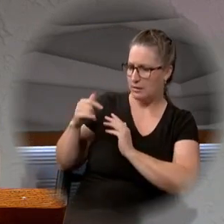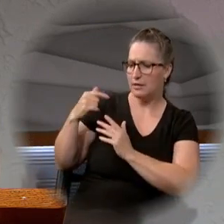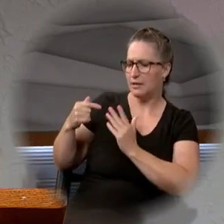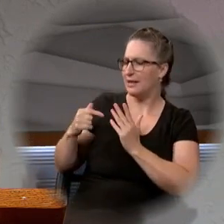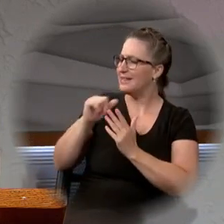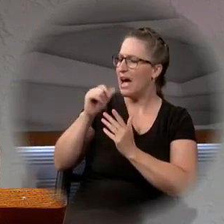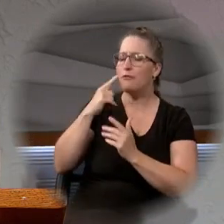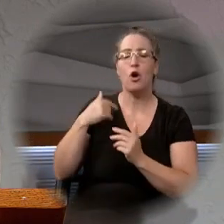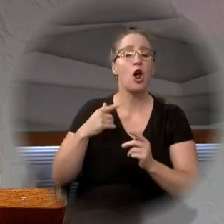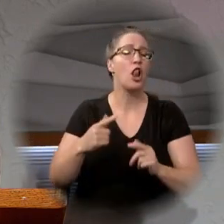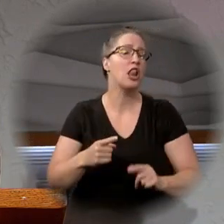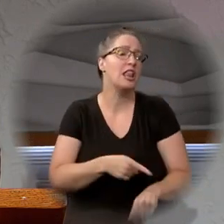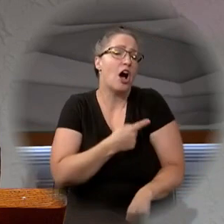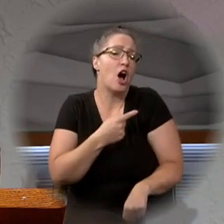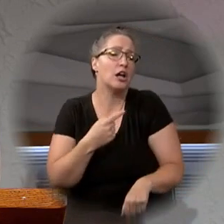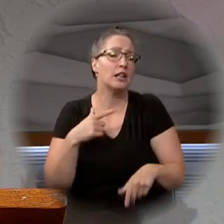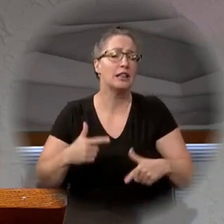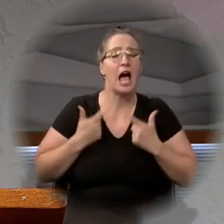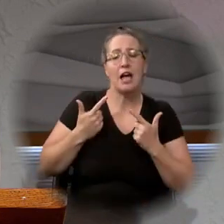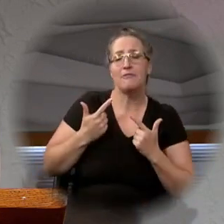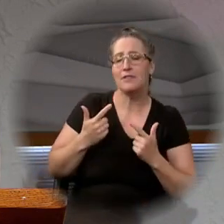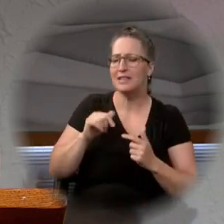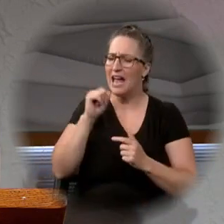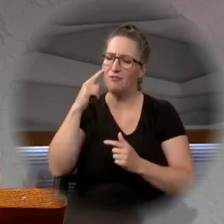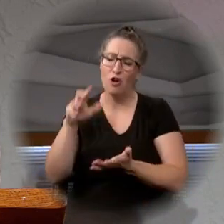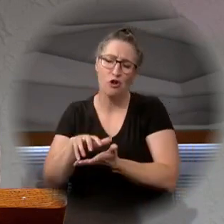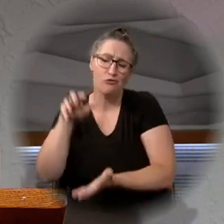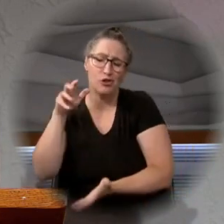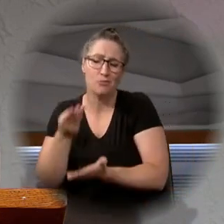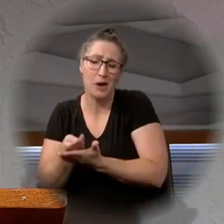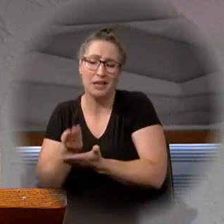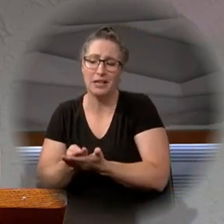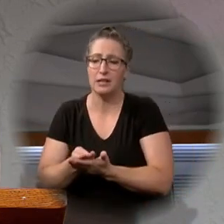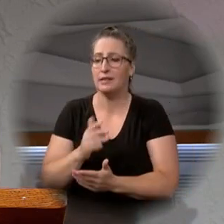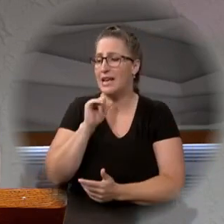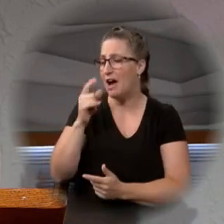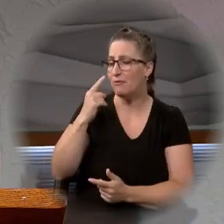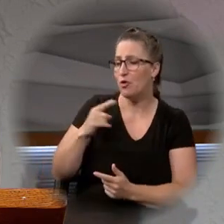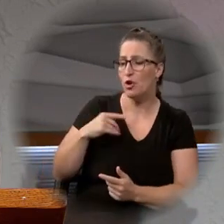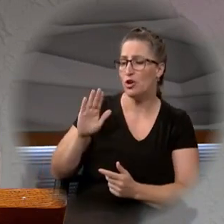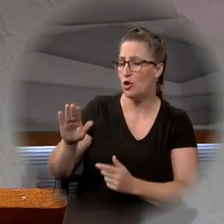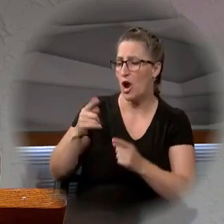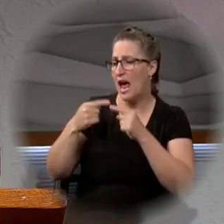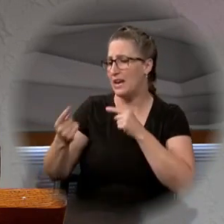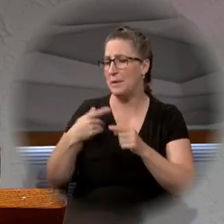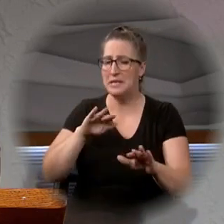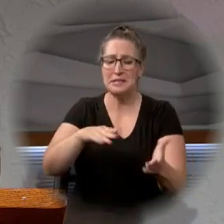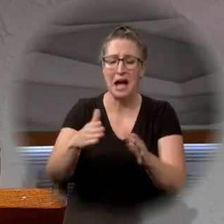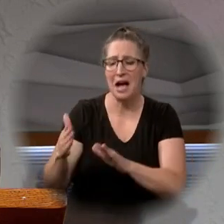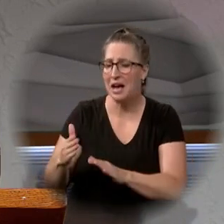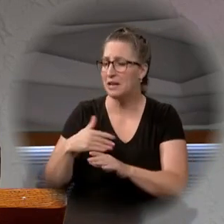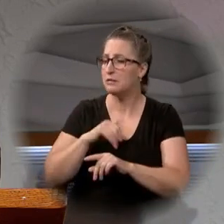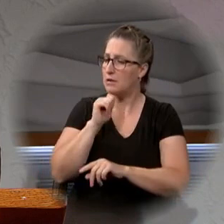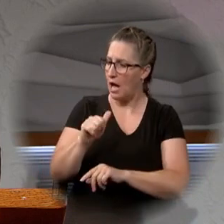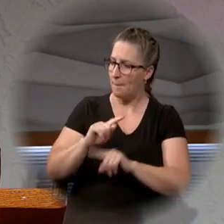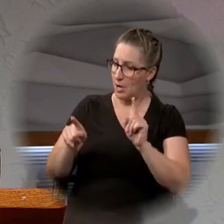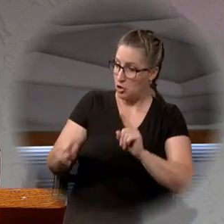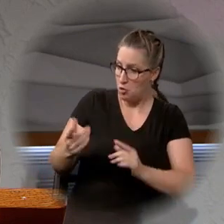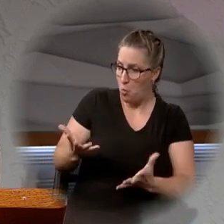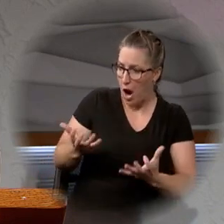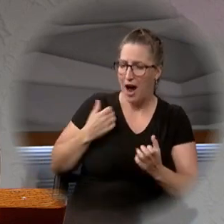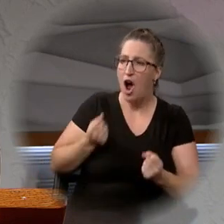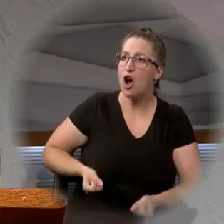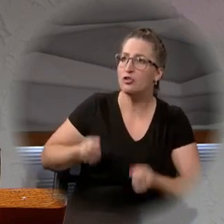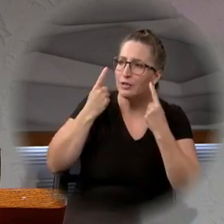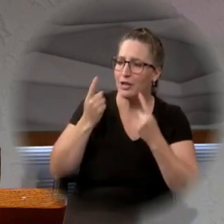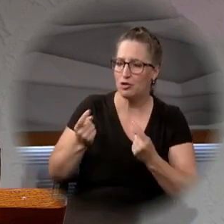for a long life for yourself, not for riches, nor for the life of your enemies, but for understanding so